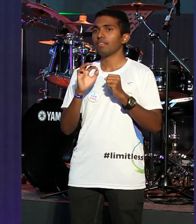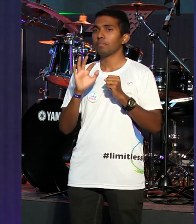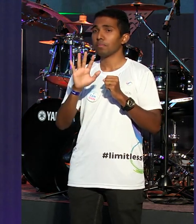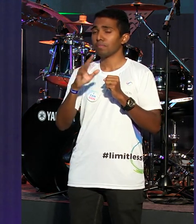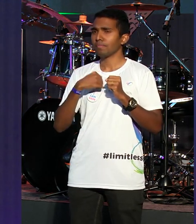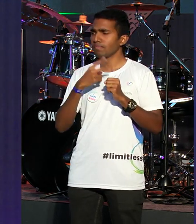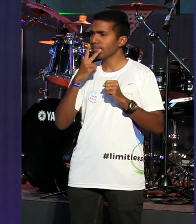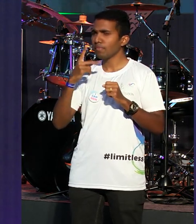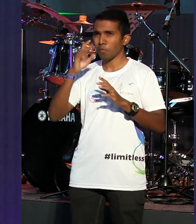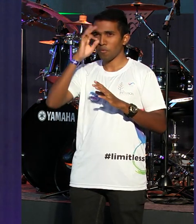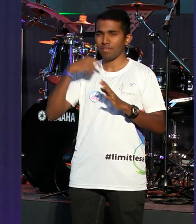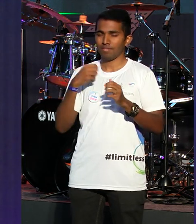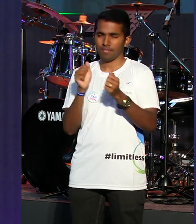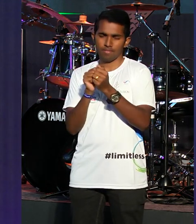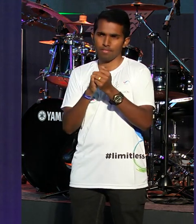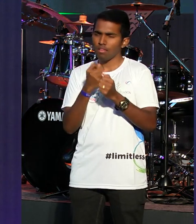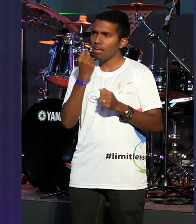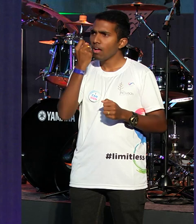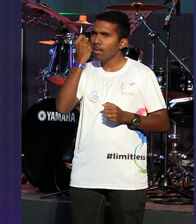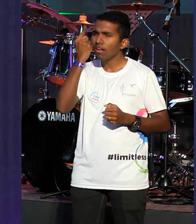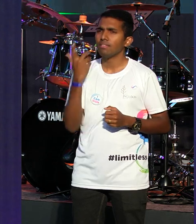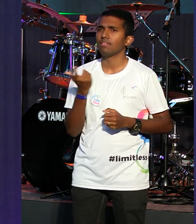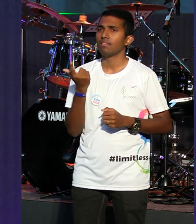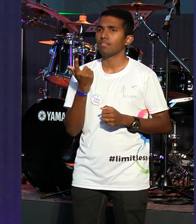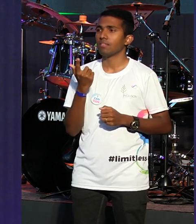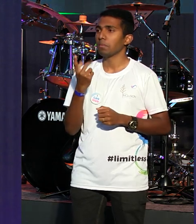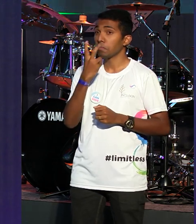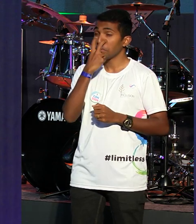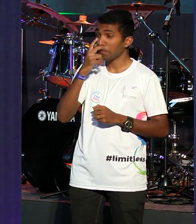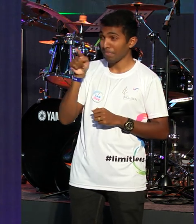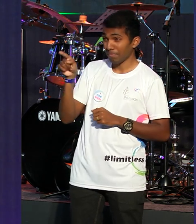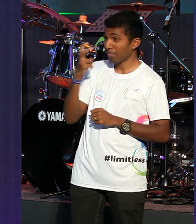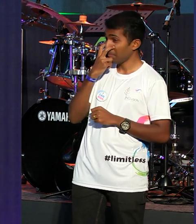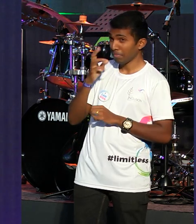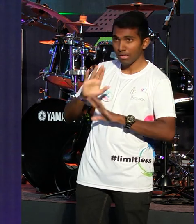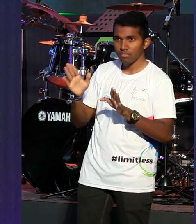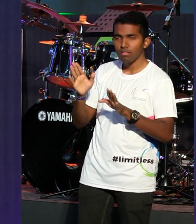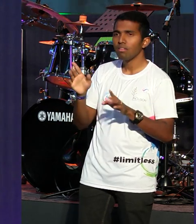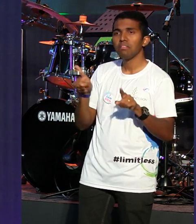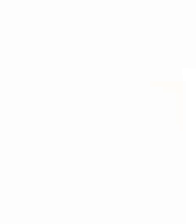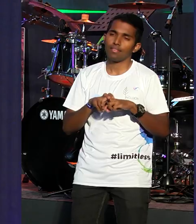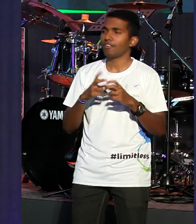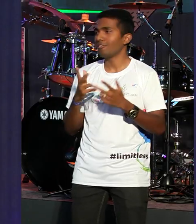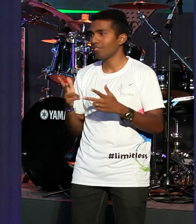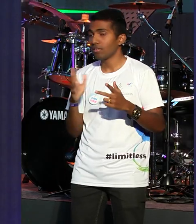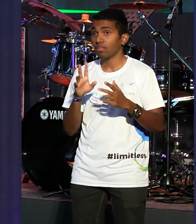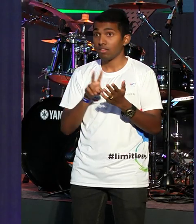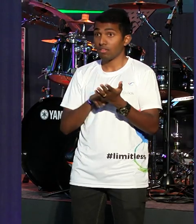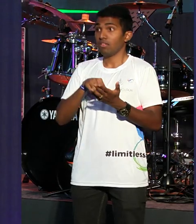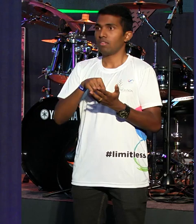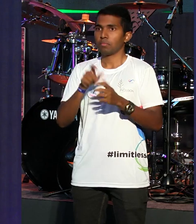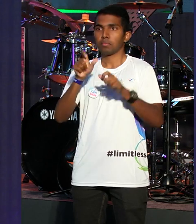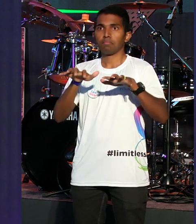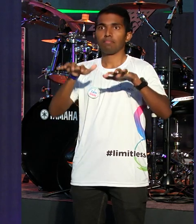to injustices or even our own conscience sometimes, you know. We say, okay, let us not bother ourselves, ignore those things. See, stammering is something